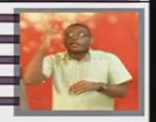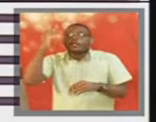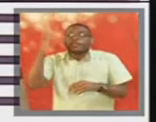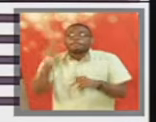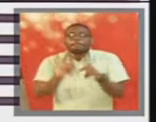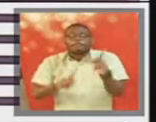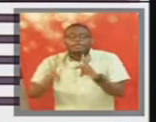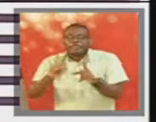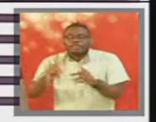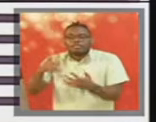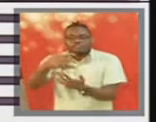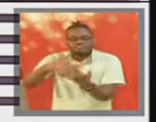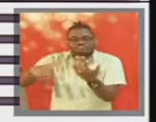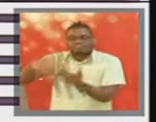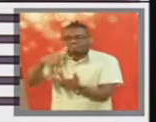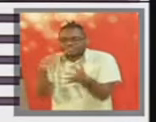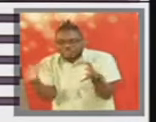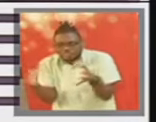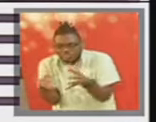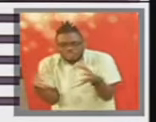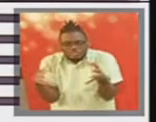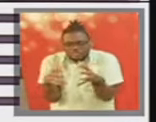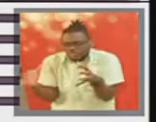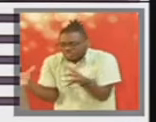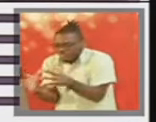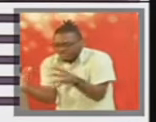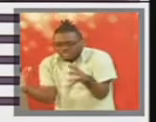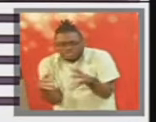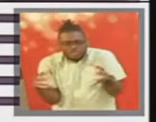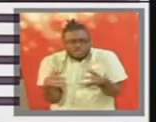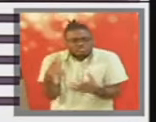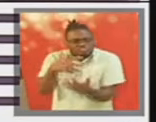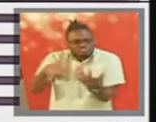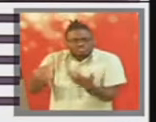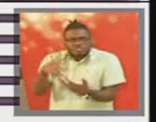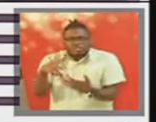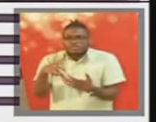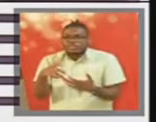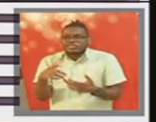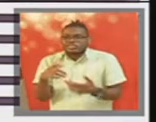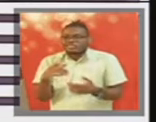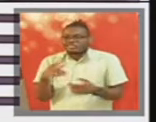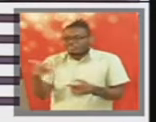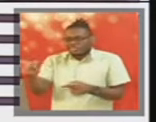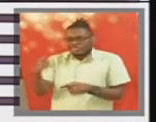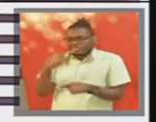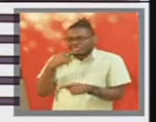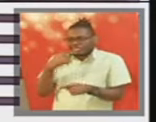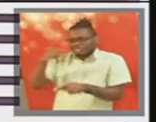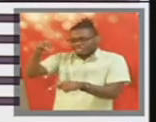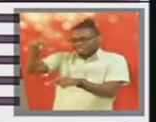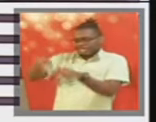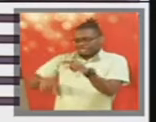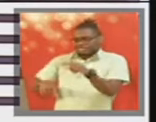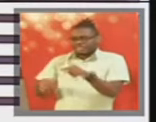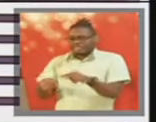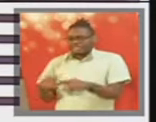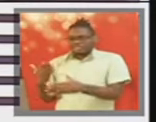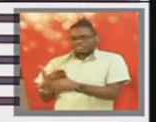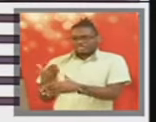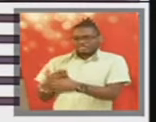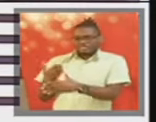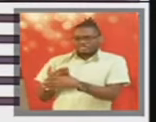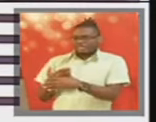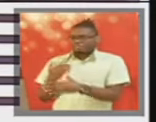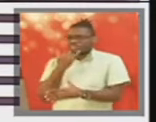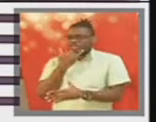to that. So saying that we have not spoken about or have not addressed that particular part of the graph, I don't believe to be accurate.